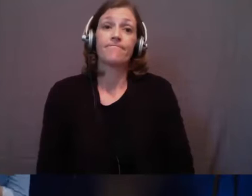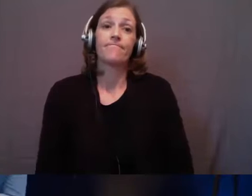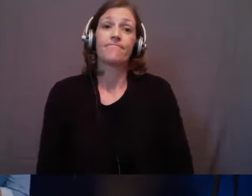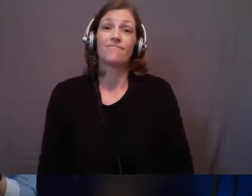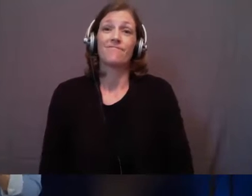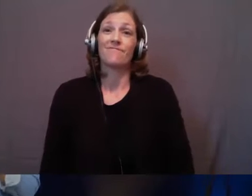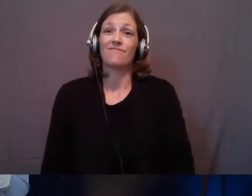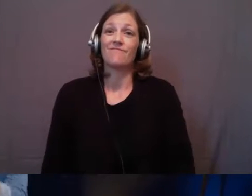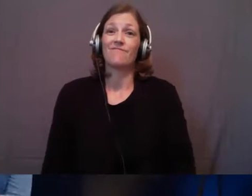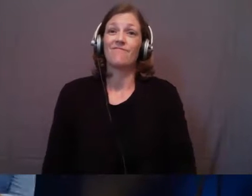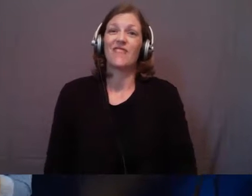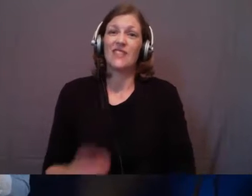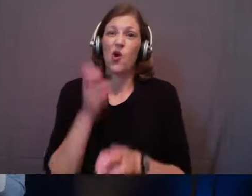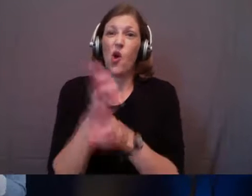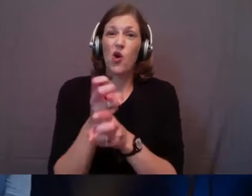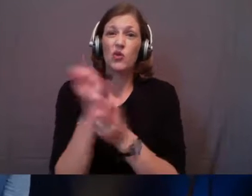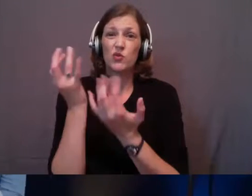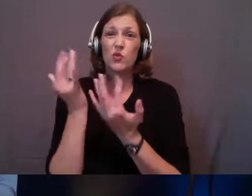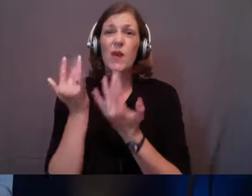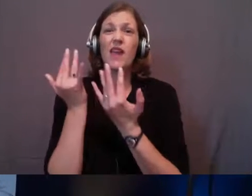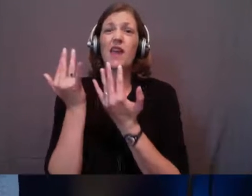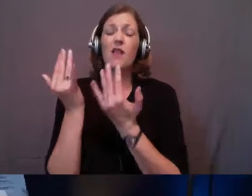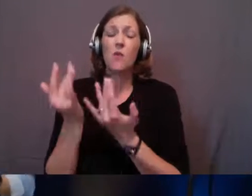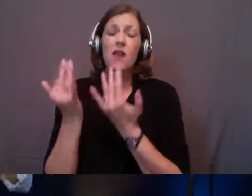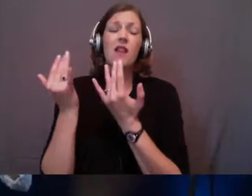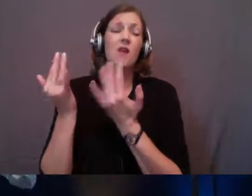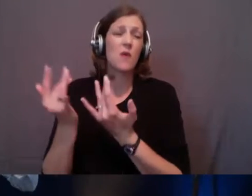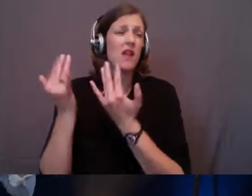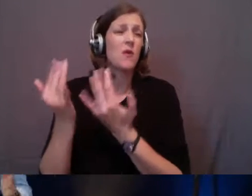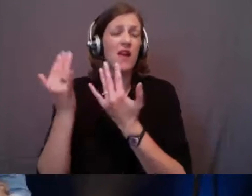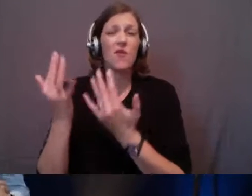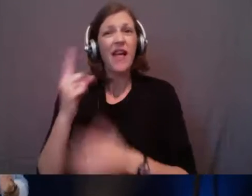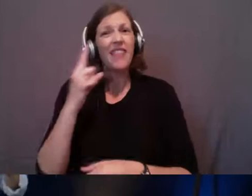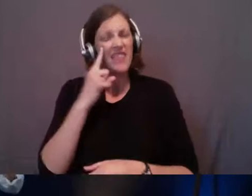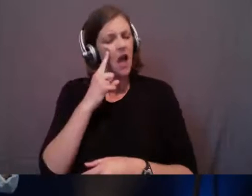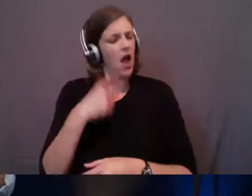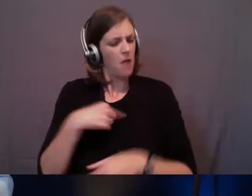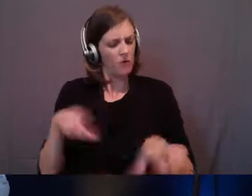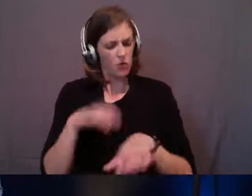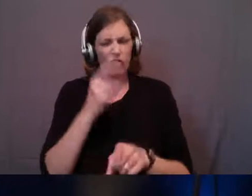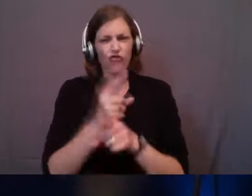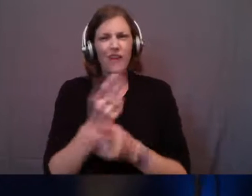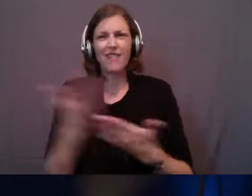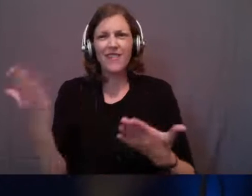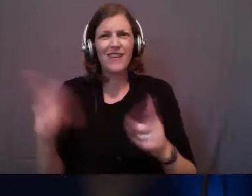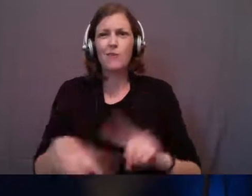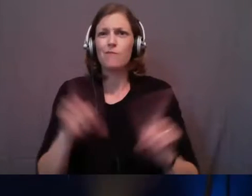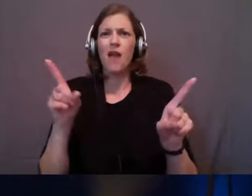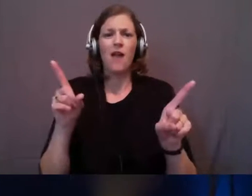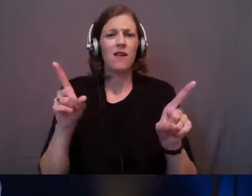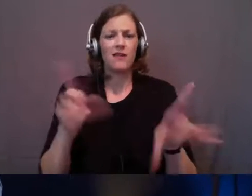How hard is it that you wait and you wait and you wait and you think you're doing the right thing, but you take everything in your own